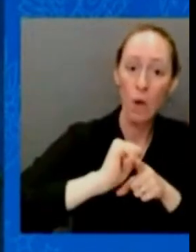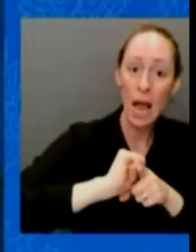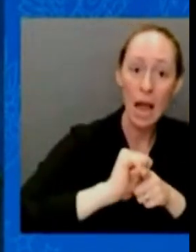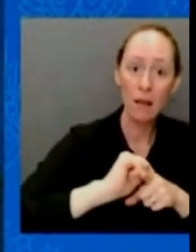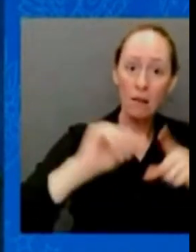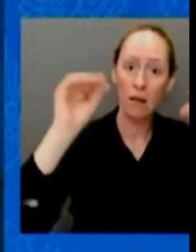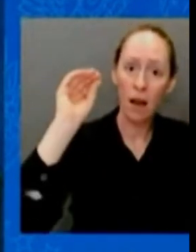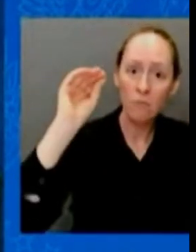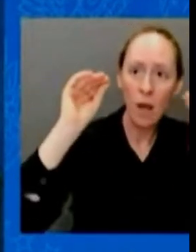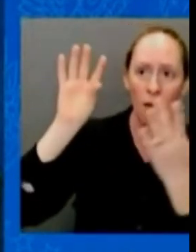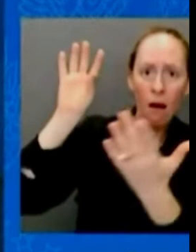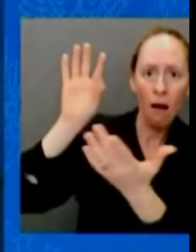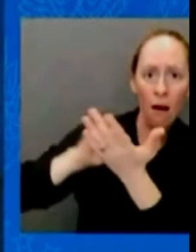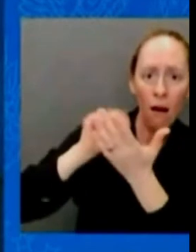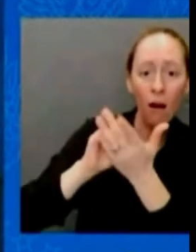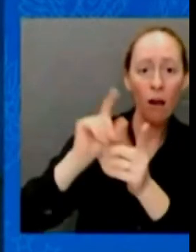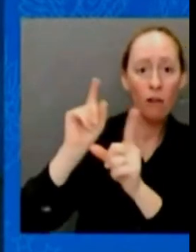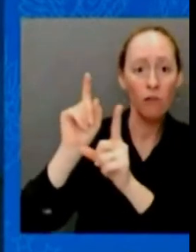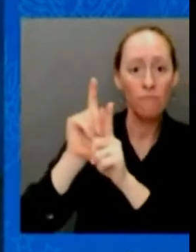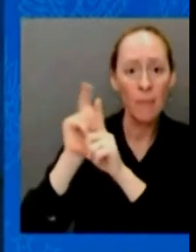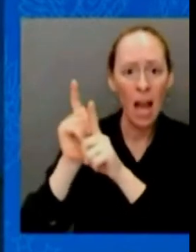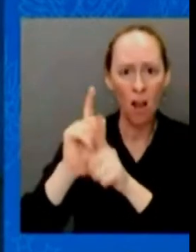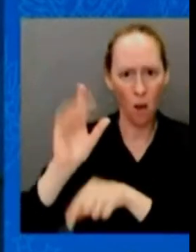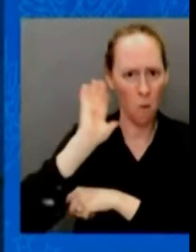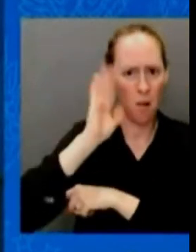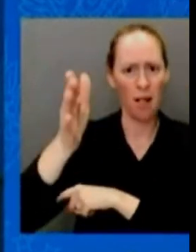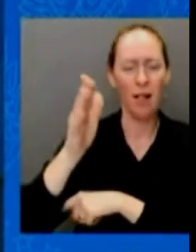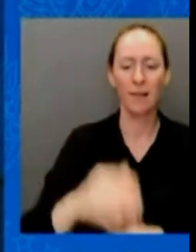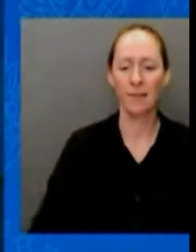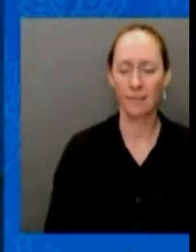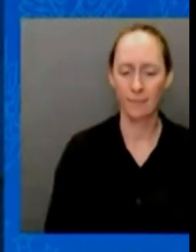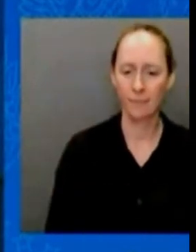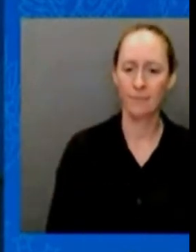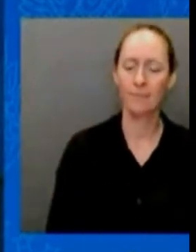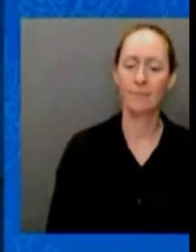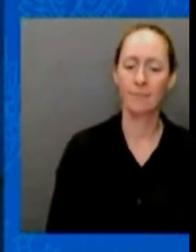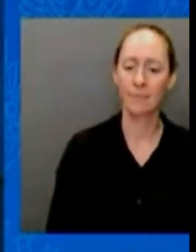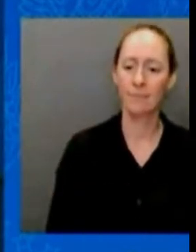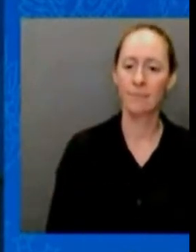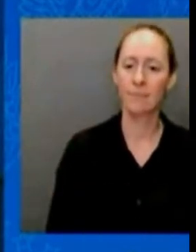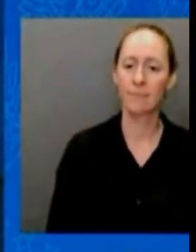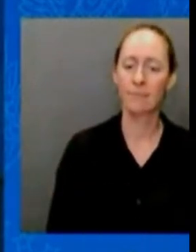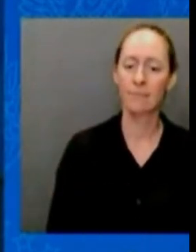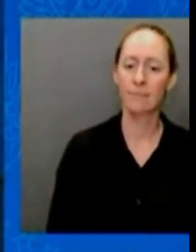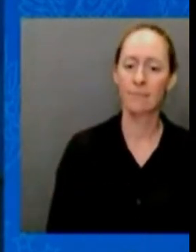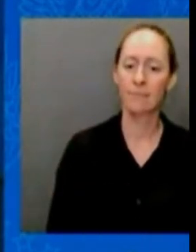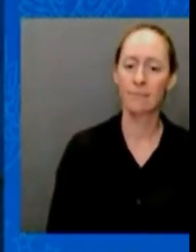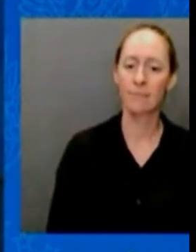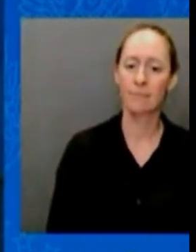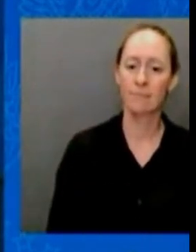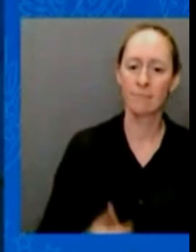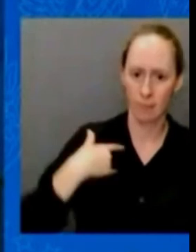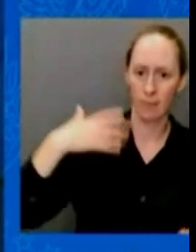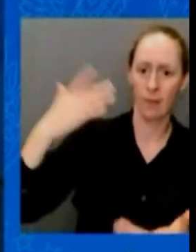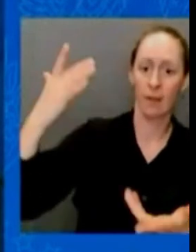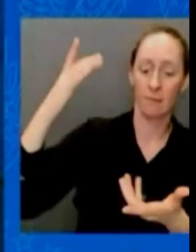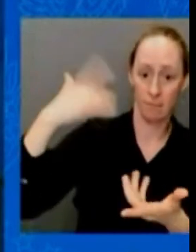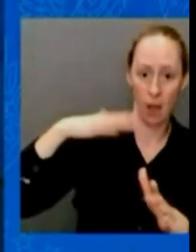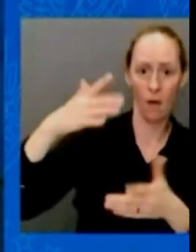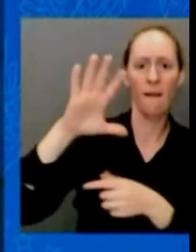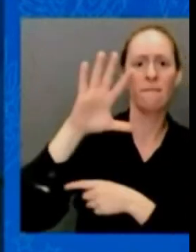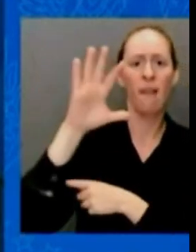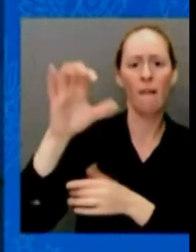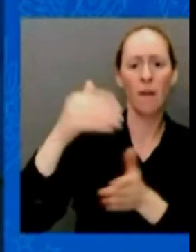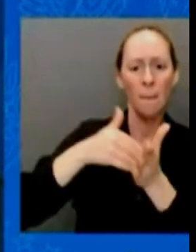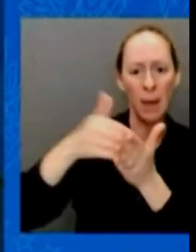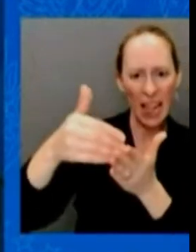to create a historic $500 million Green Chips Community Investment Fund. And we look forward to seeing